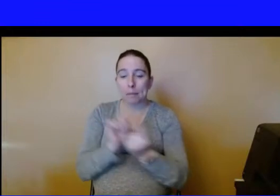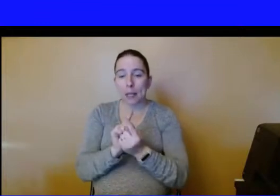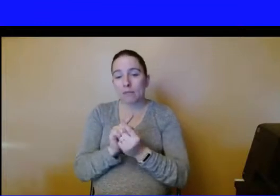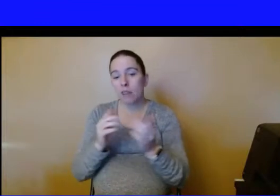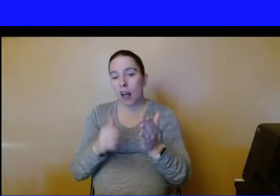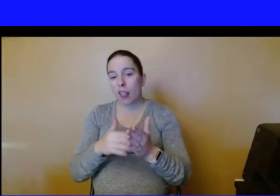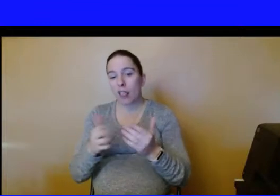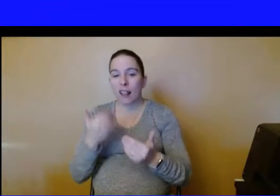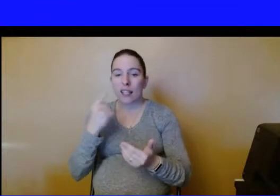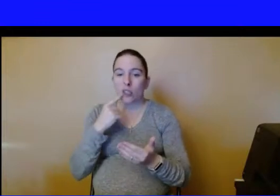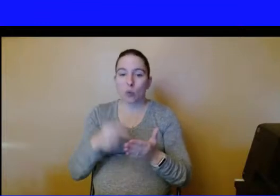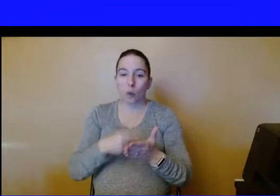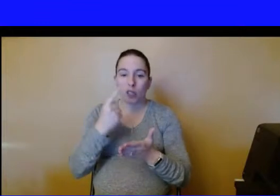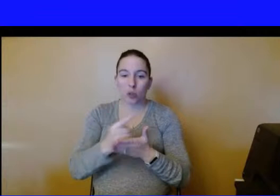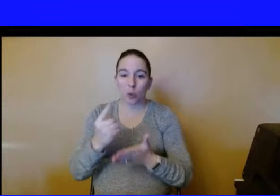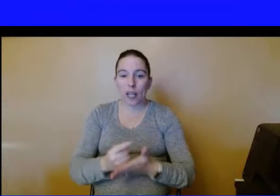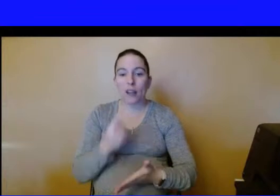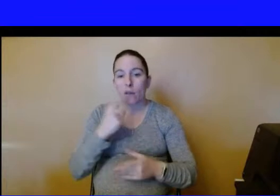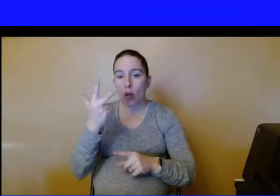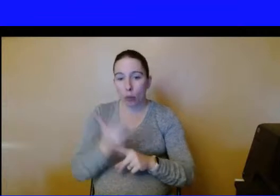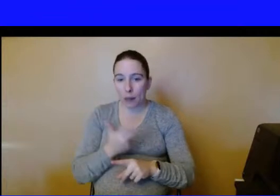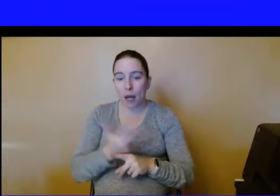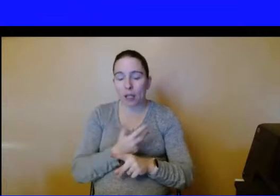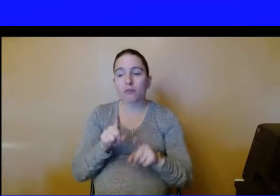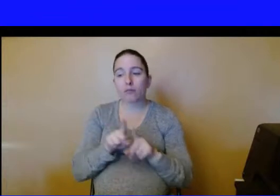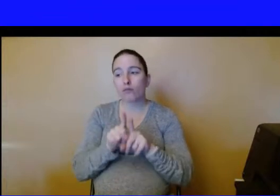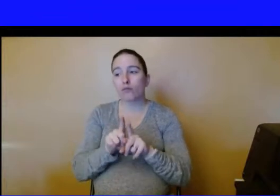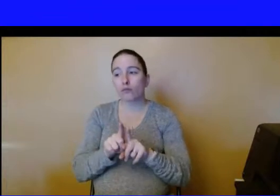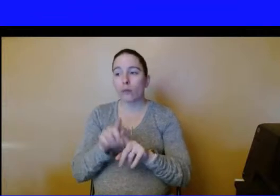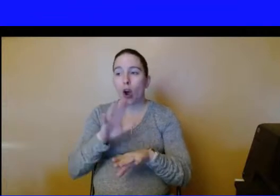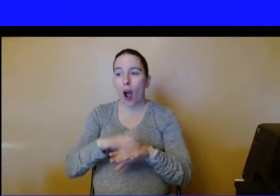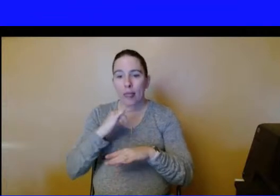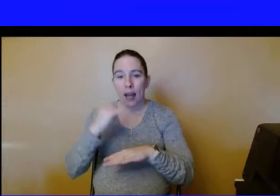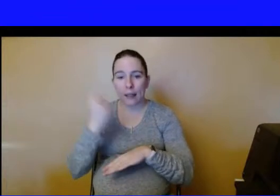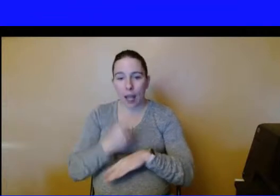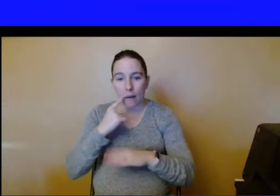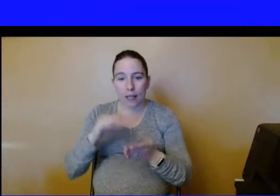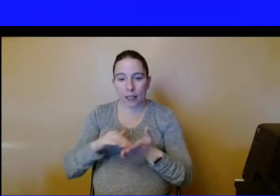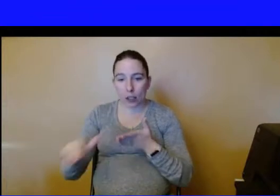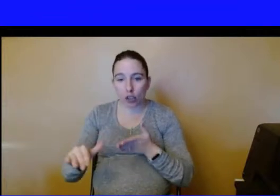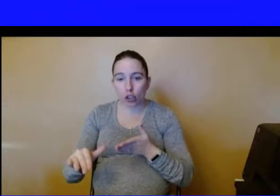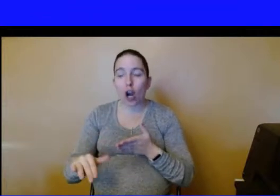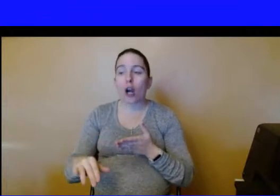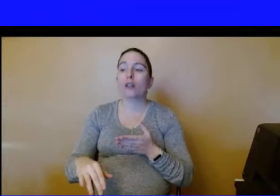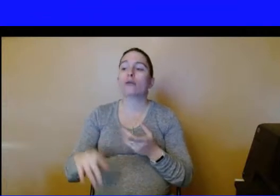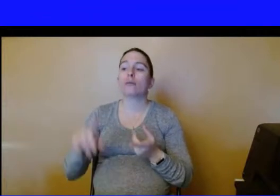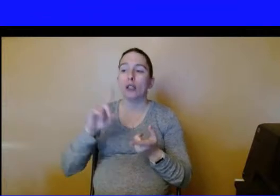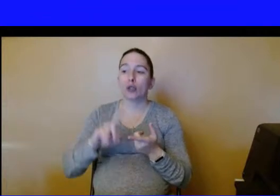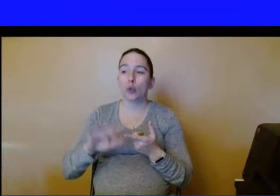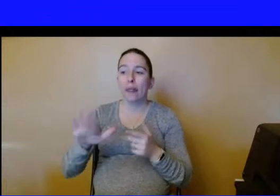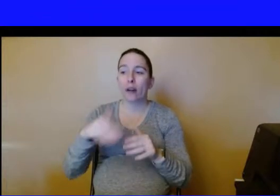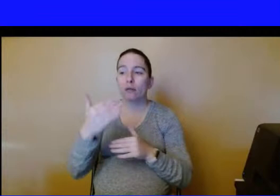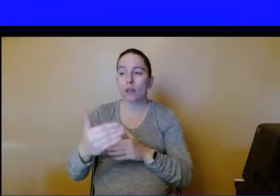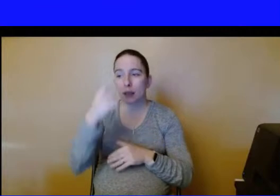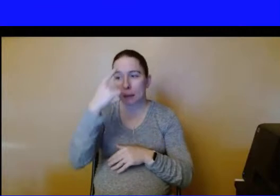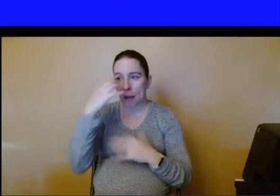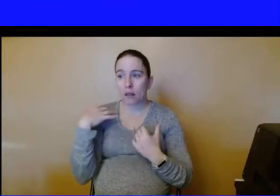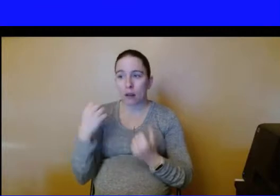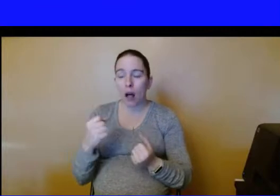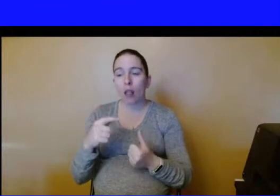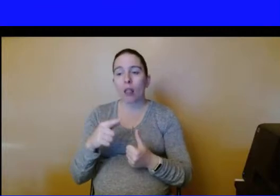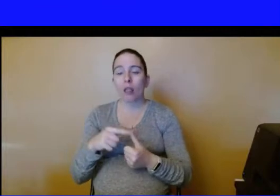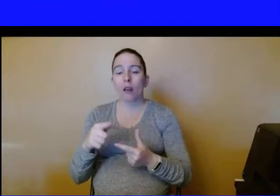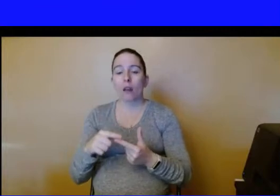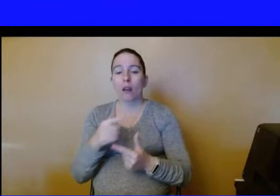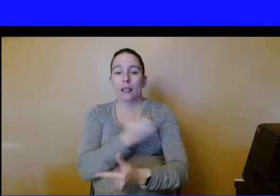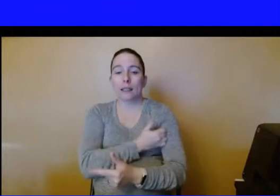building. Program goals are to strengthen community-based care and improve connection to outpatient services